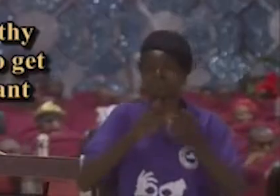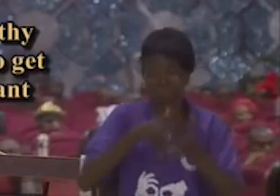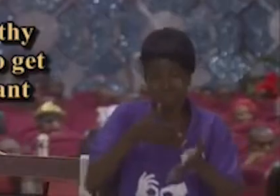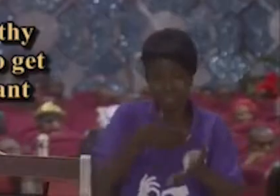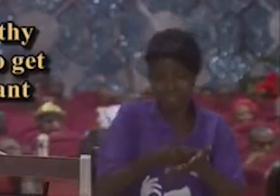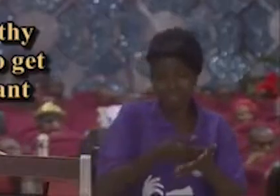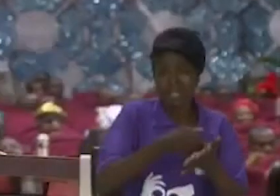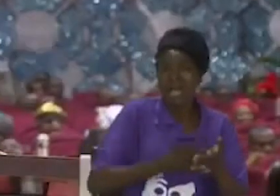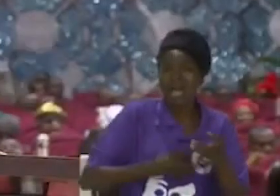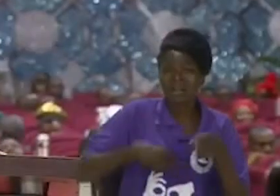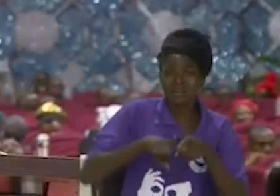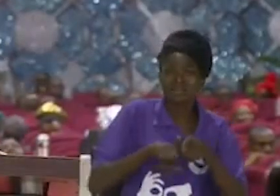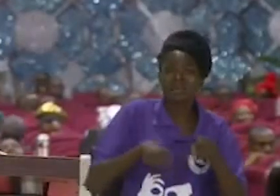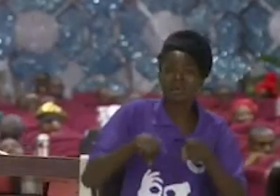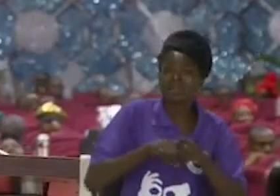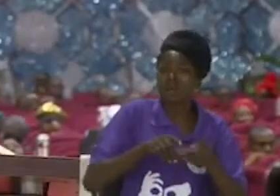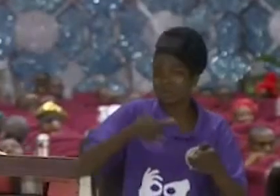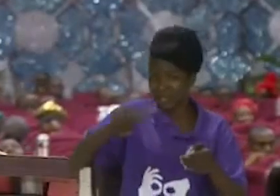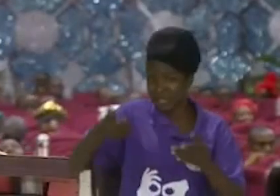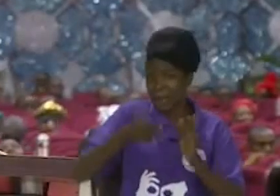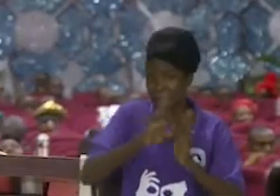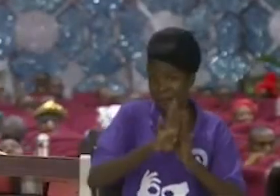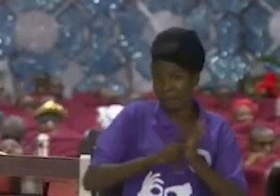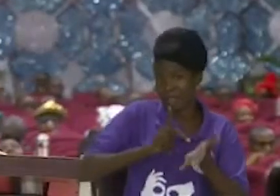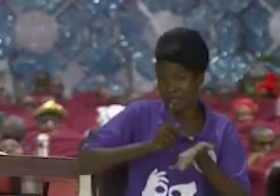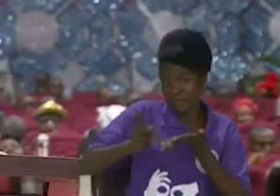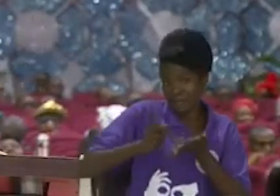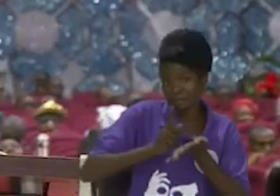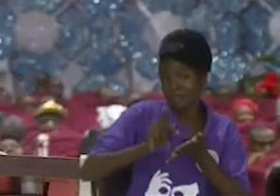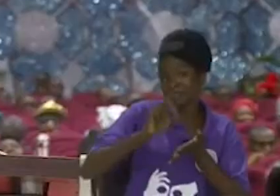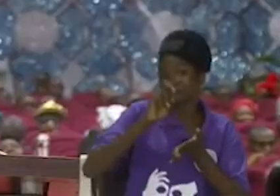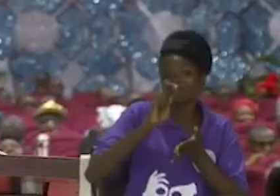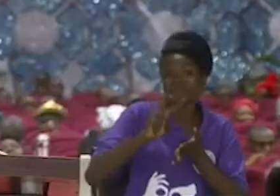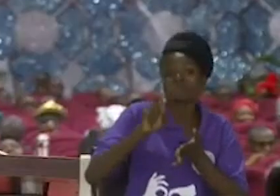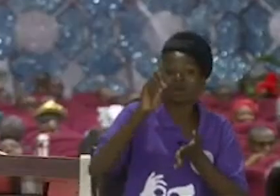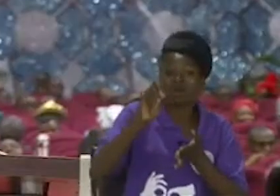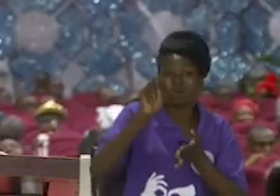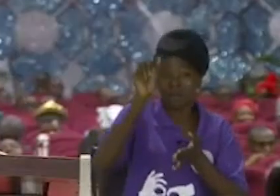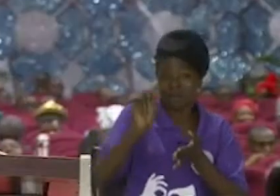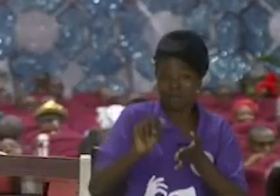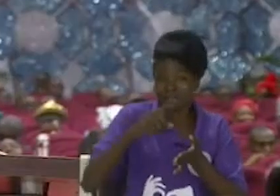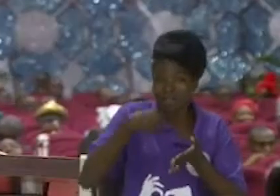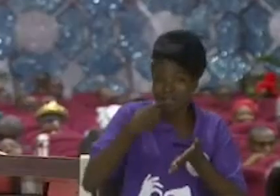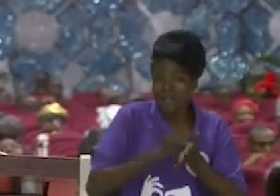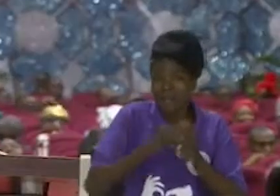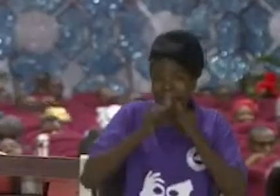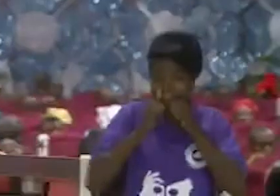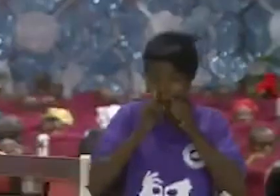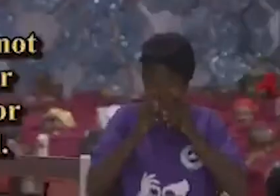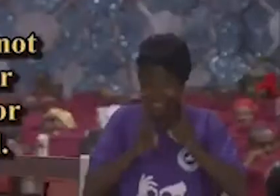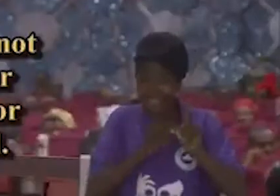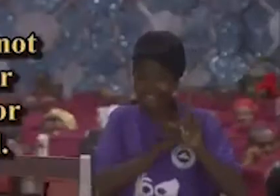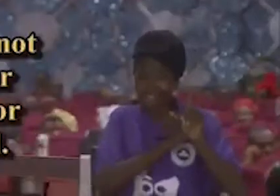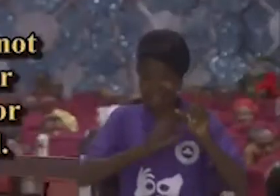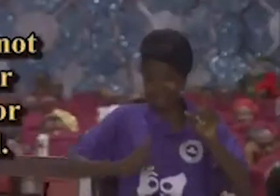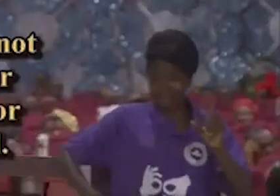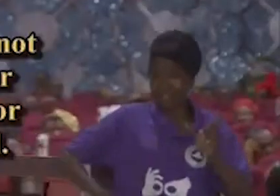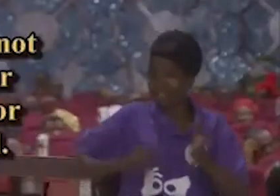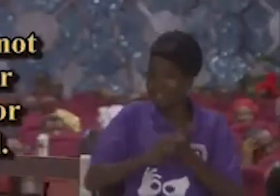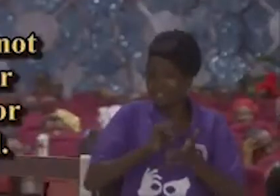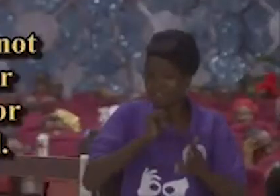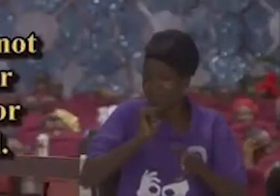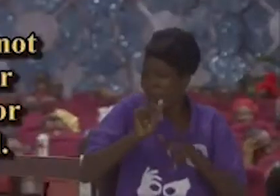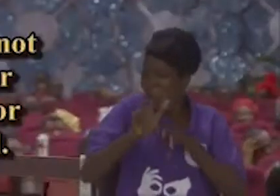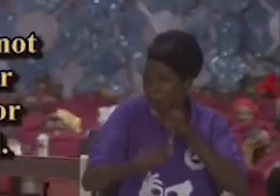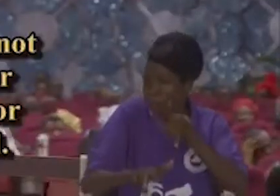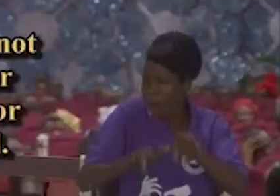Psalm chapter 1 from verse 1 to 3, Psalm chapter 1 from verse 1 to 3, it says, blessed is the man that walketh not in the counsel of the ungodly. It says, this